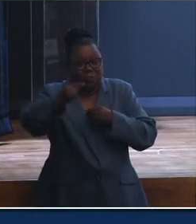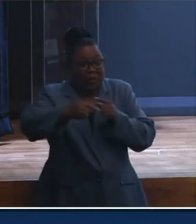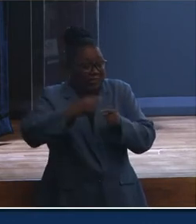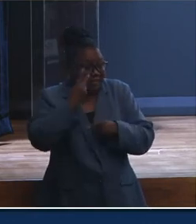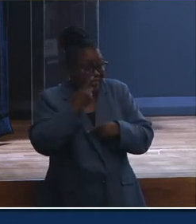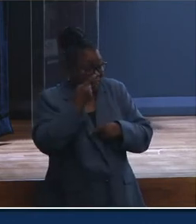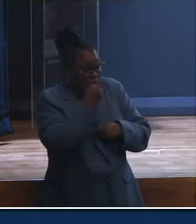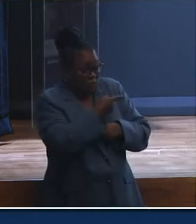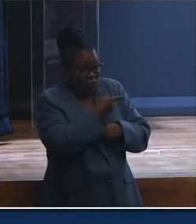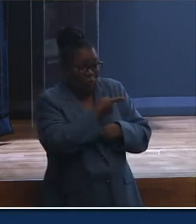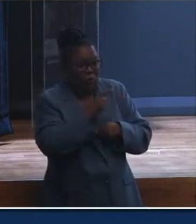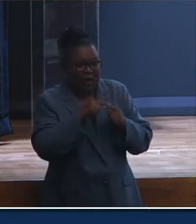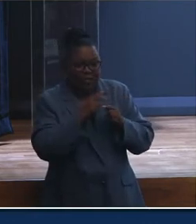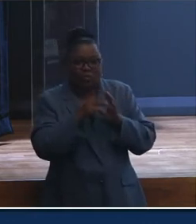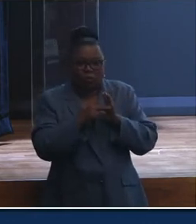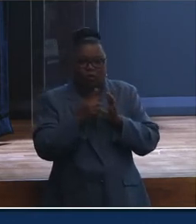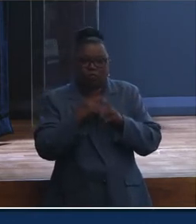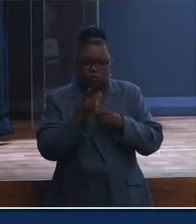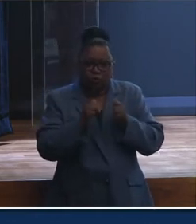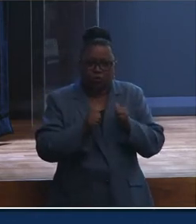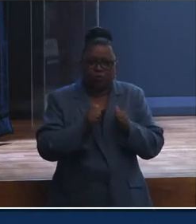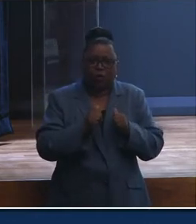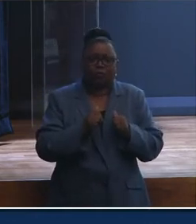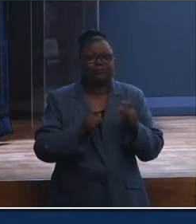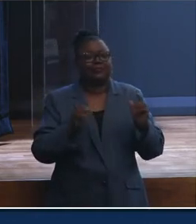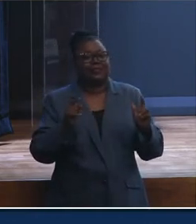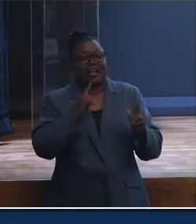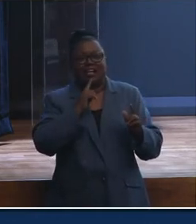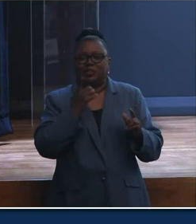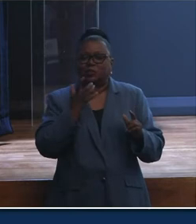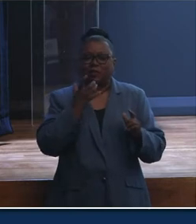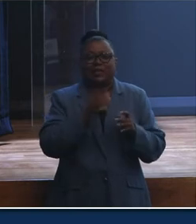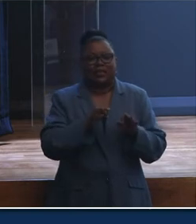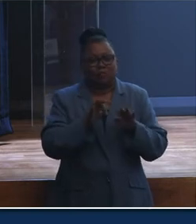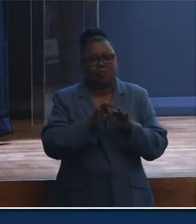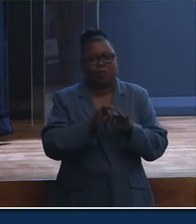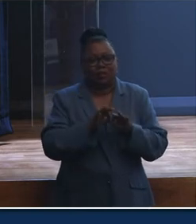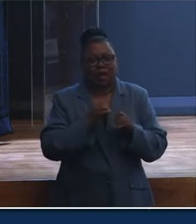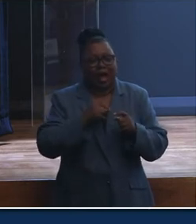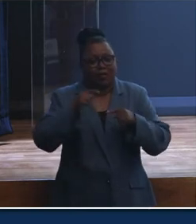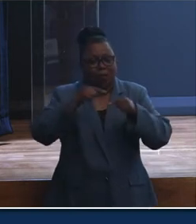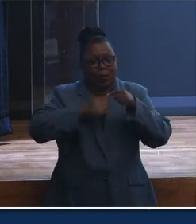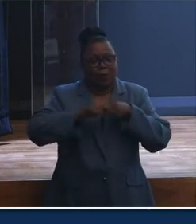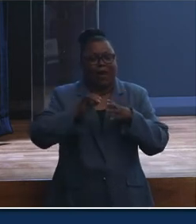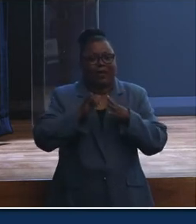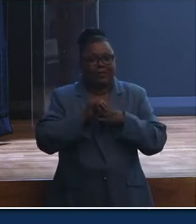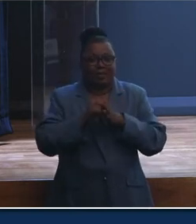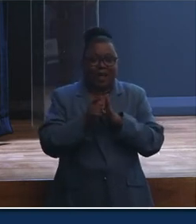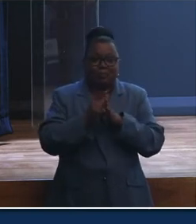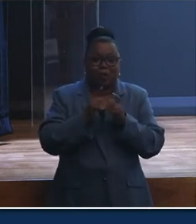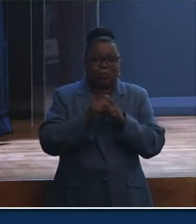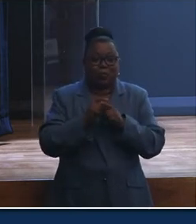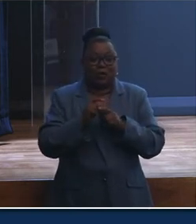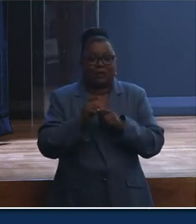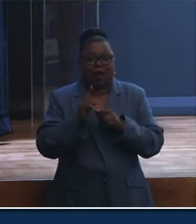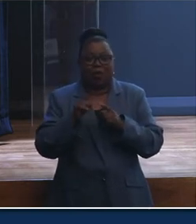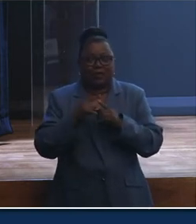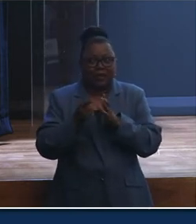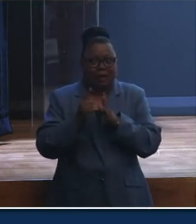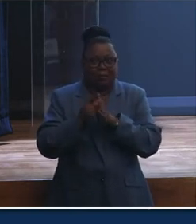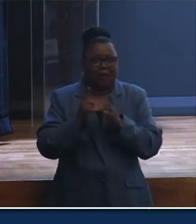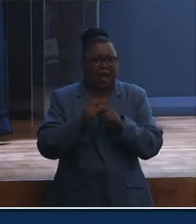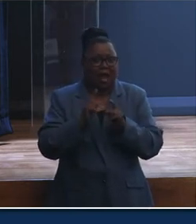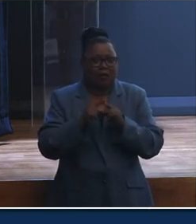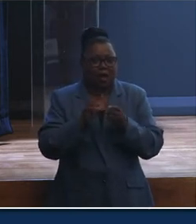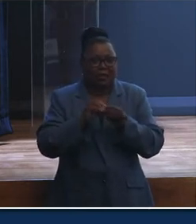you in the roles that you're performing? It's extremely important. I go back to that moment with Camia. Up until that point, I